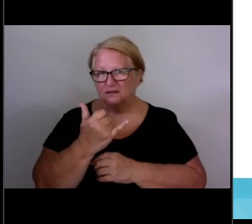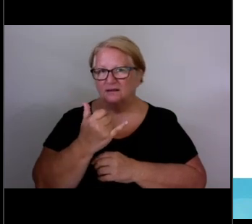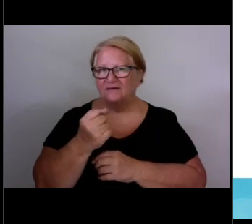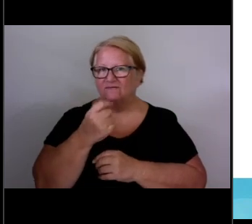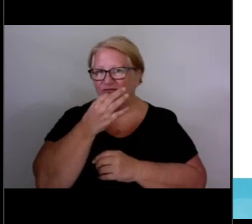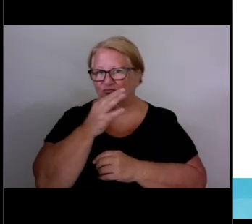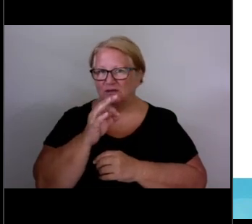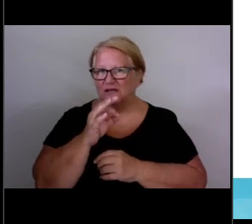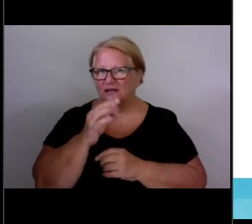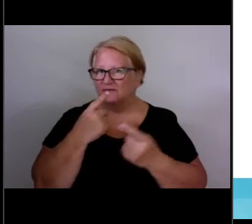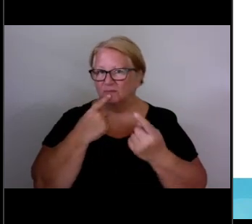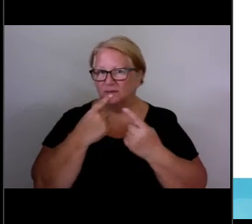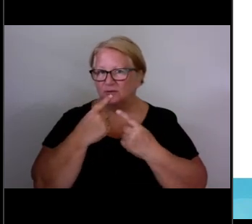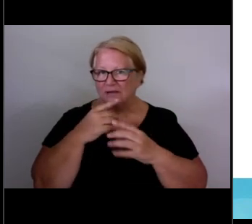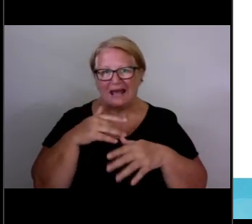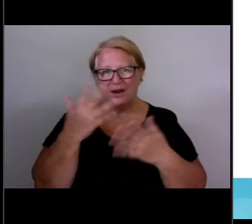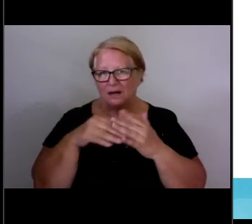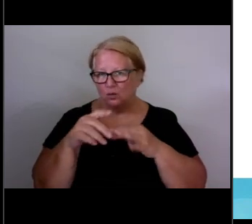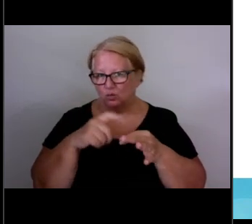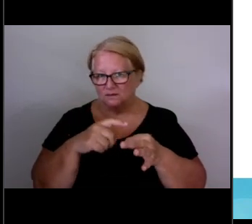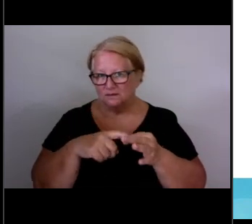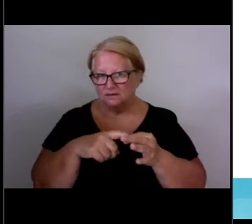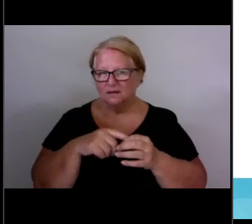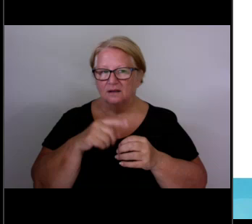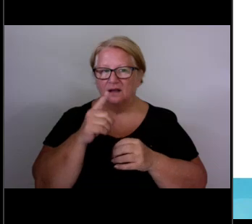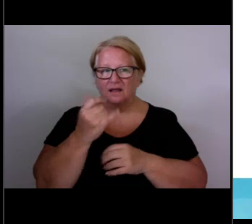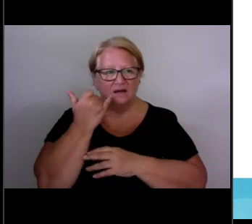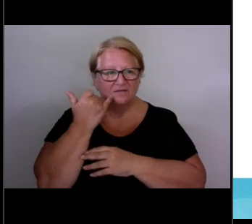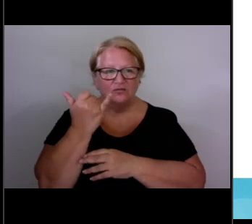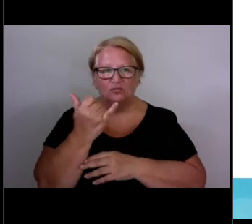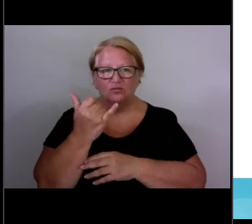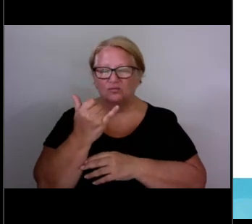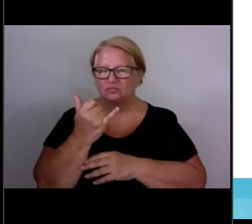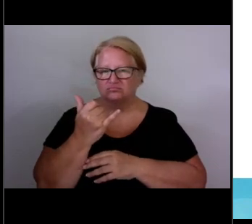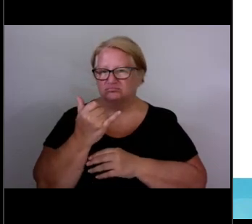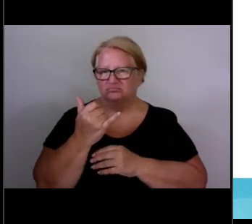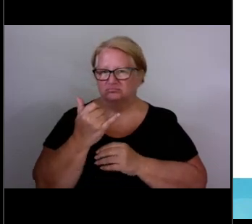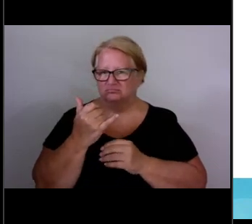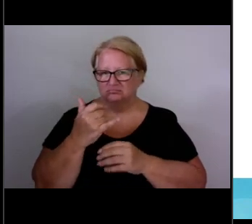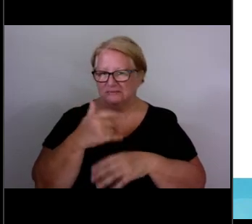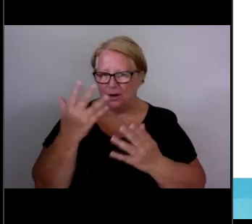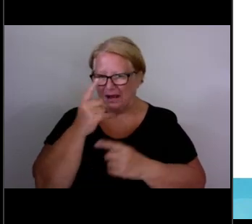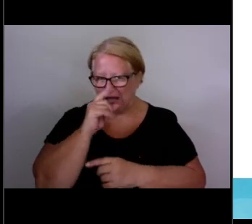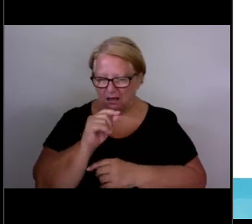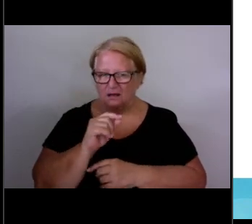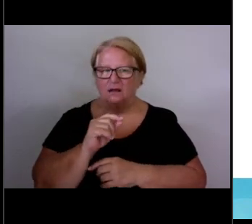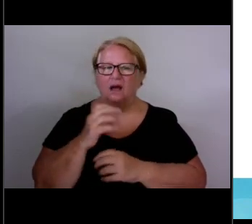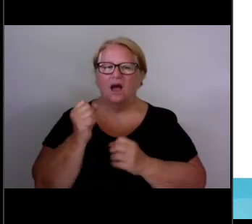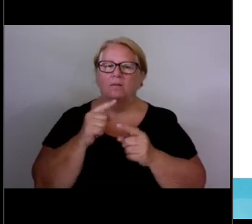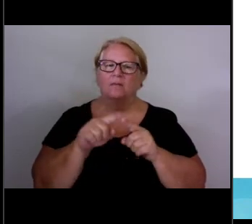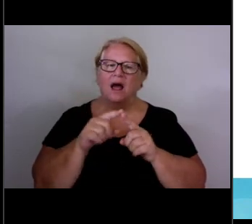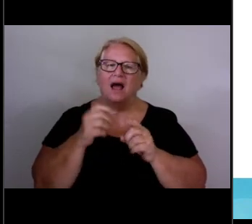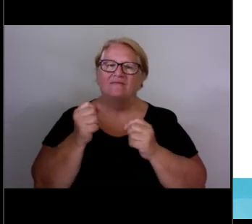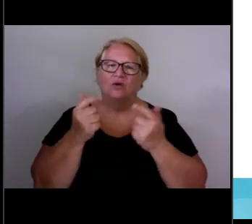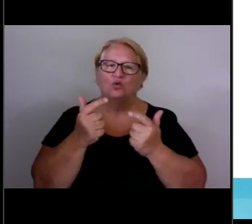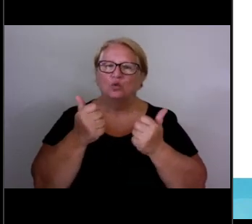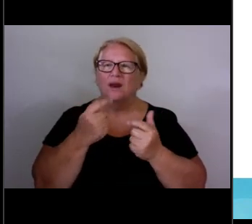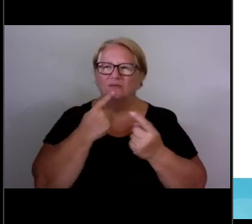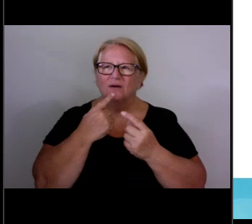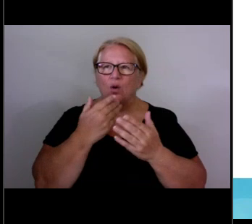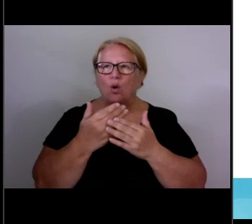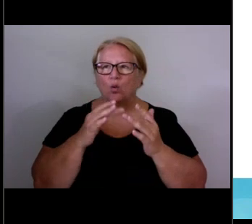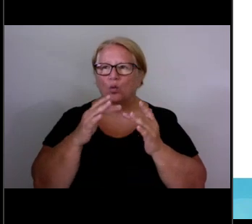information, anyone in Queensland. That phone call is not means tested by any means. There's also lots of great information, legal information on our website.